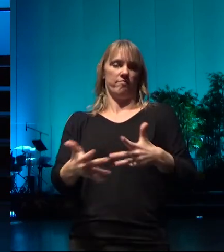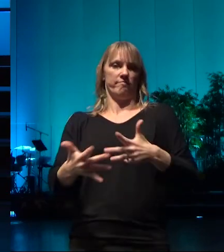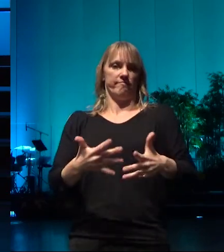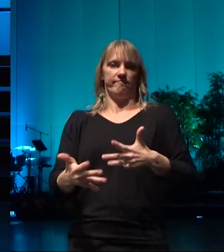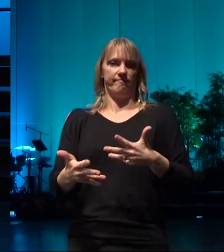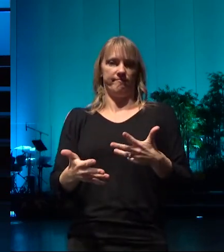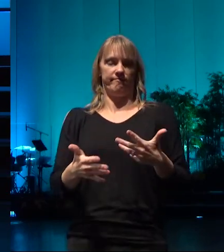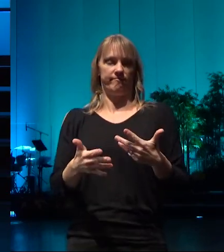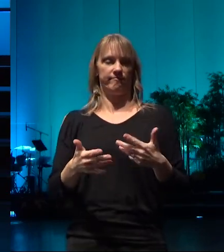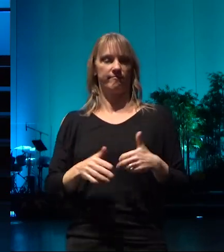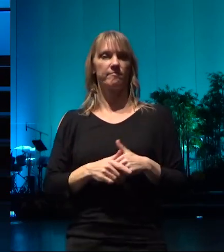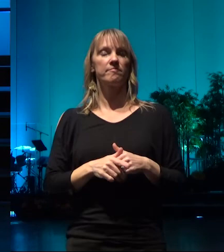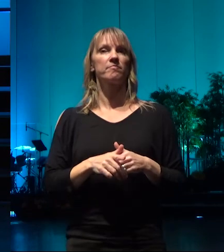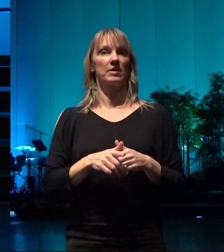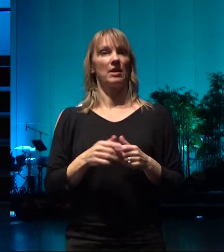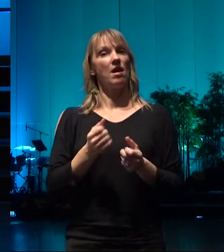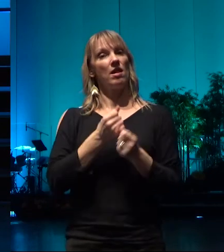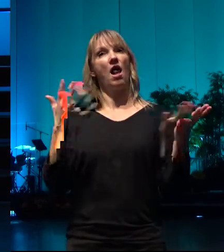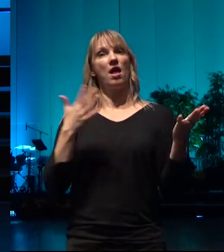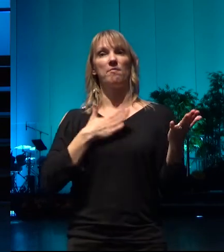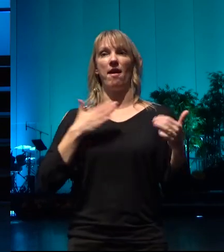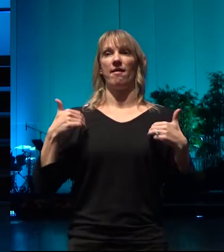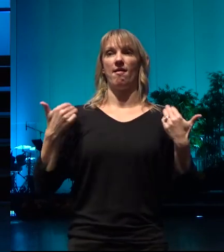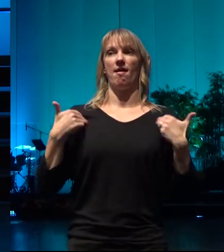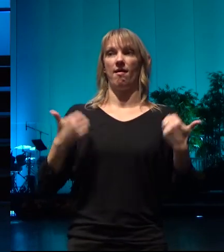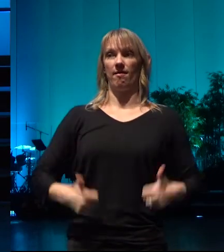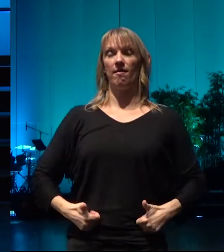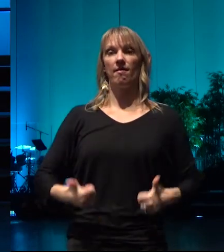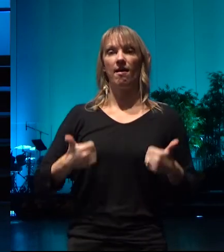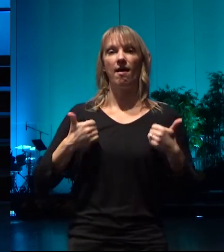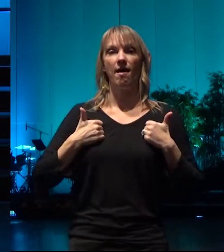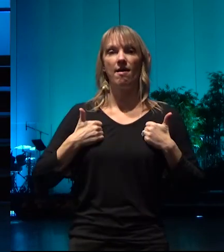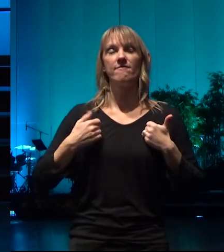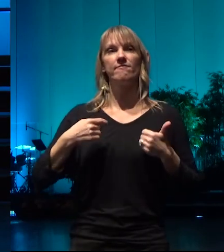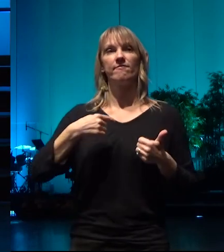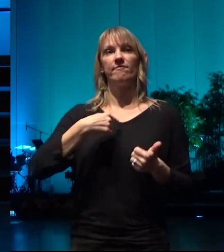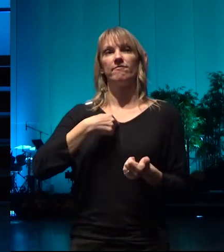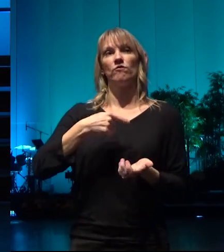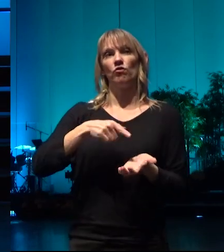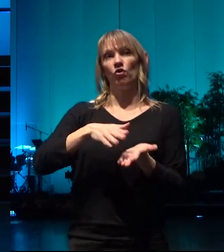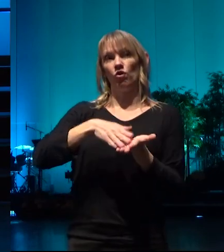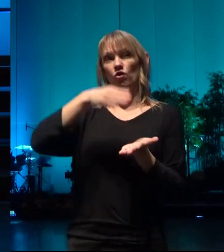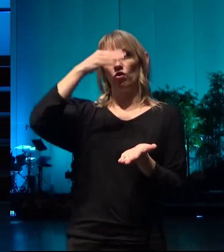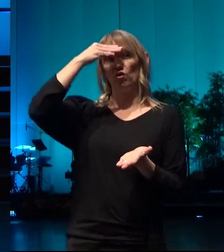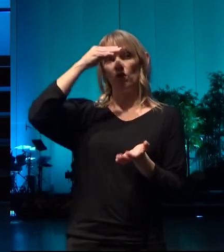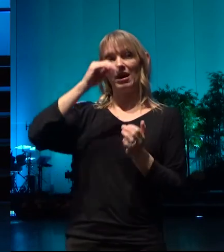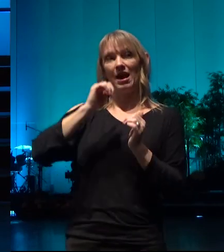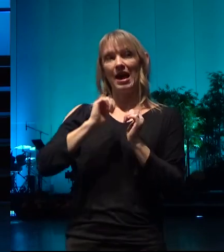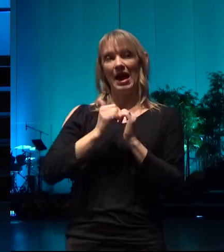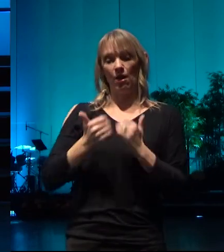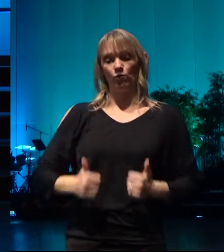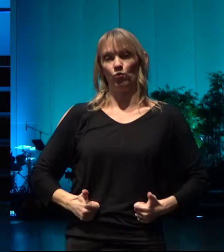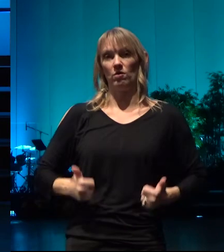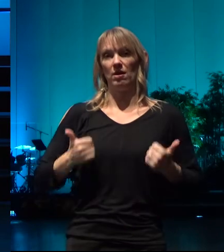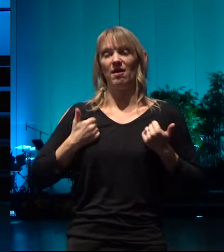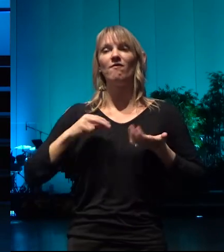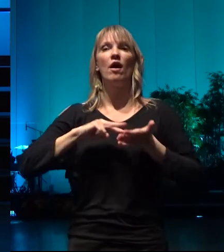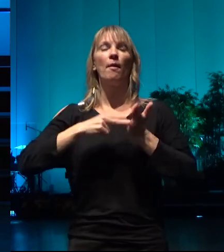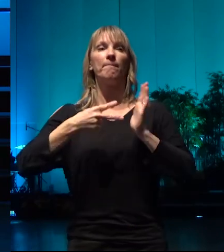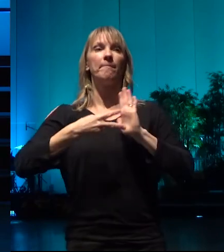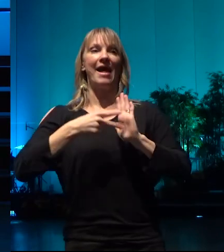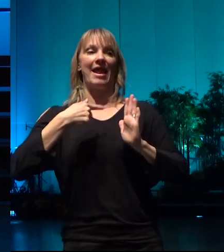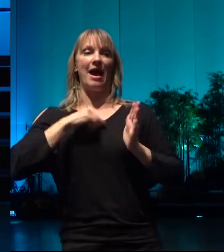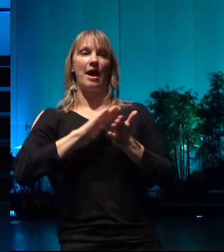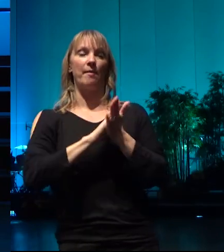whatever it was, I spent a good part of my young life learning how to live, which meant